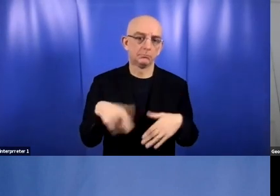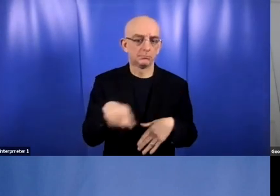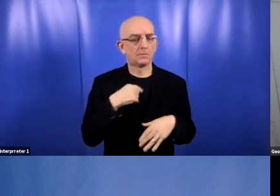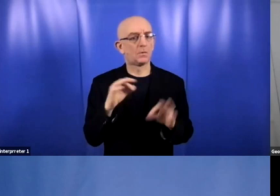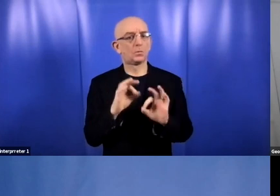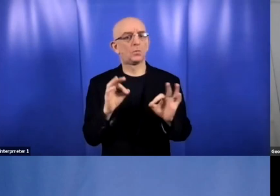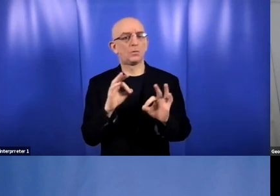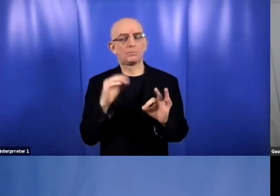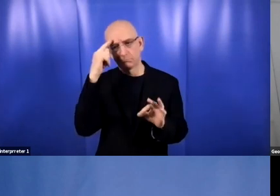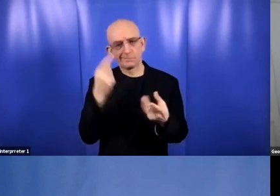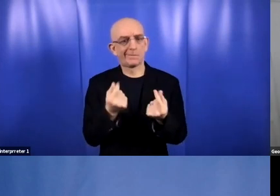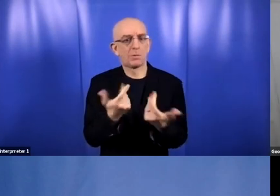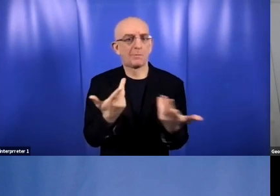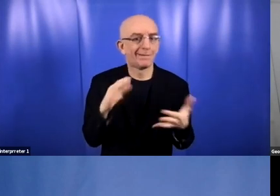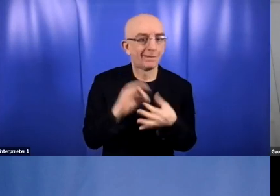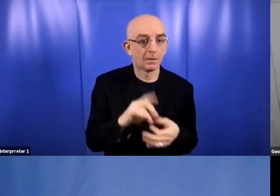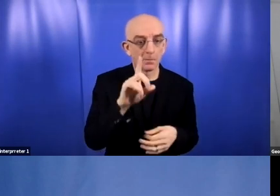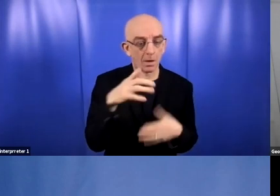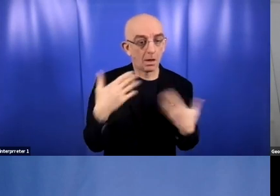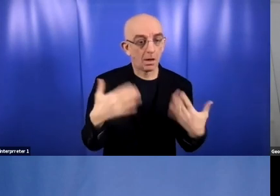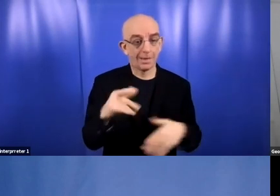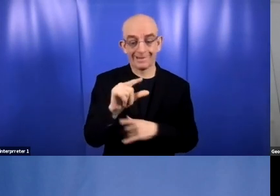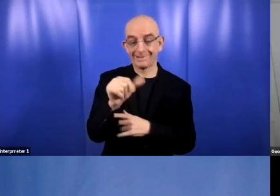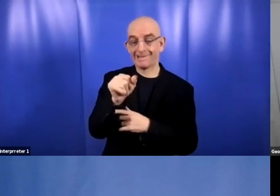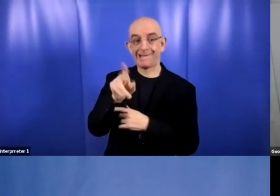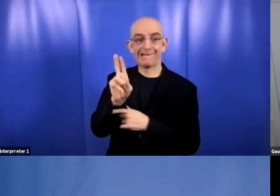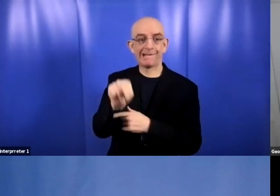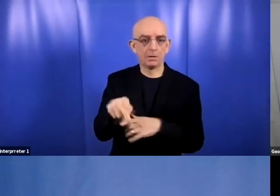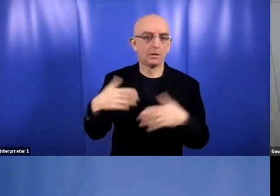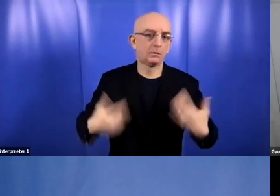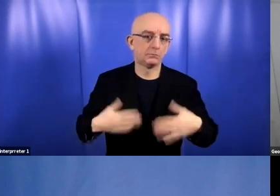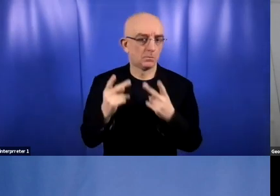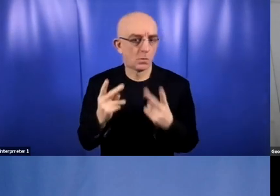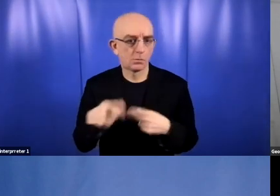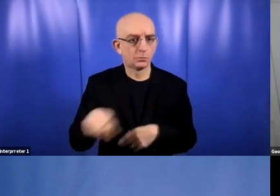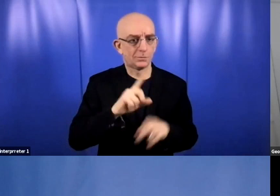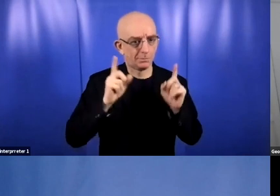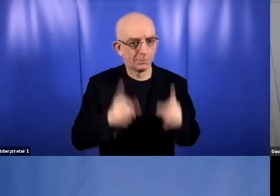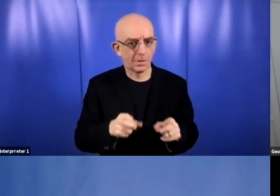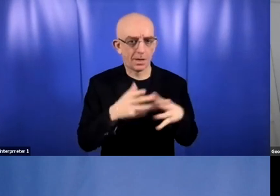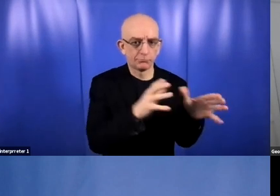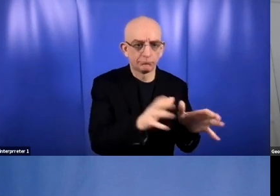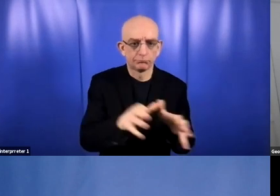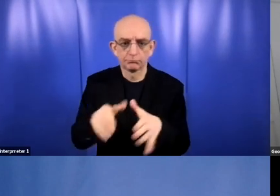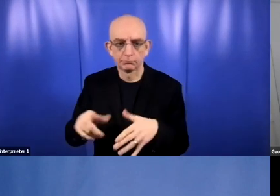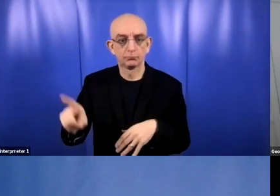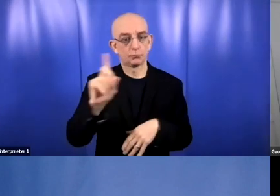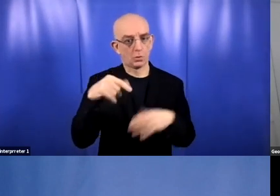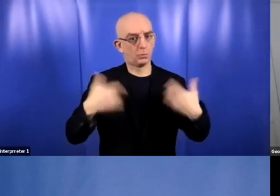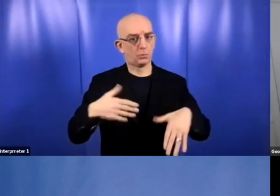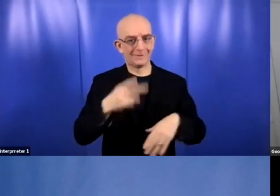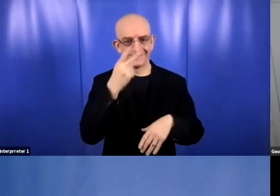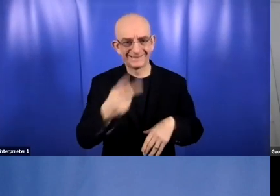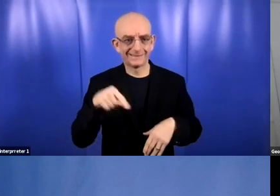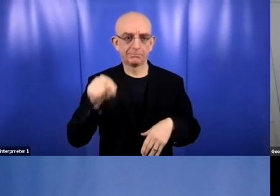love to see in the research agenda going forward is not just socioeconomic analysis of particular areas where the